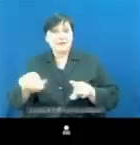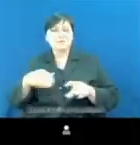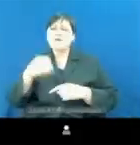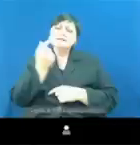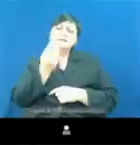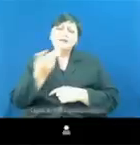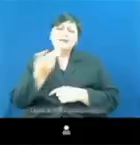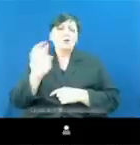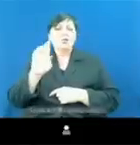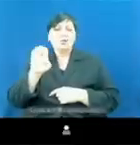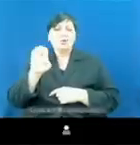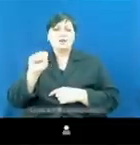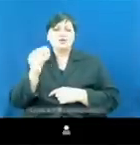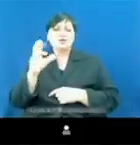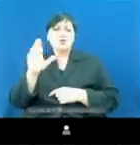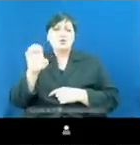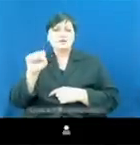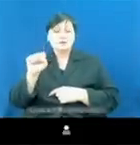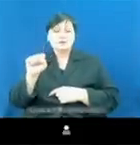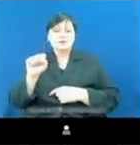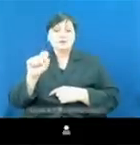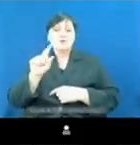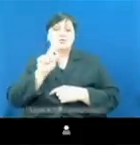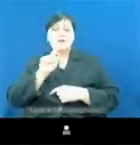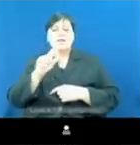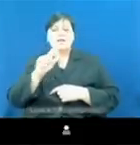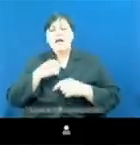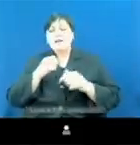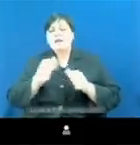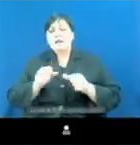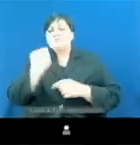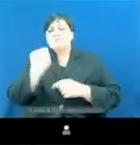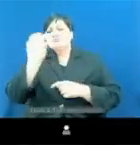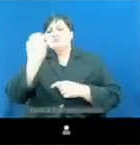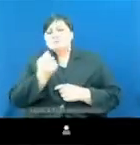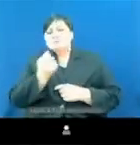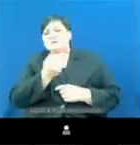the day, I have some websites for you.